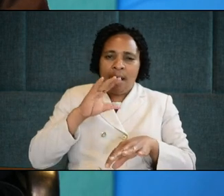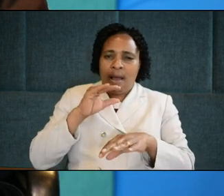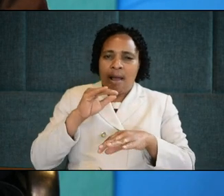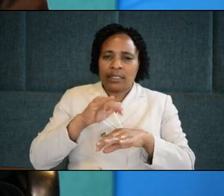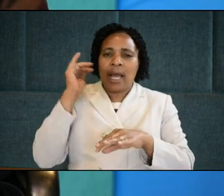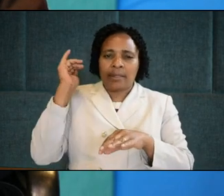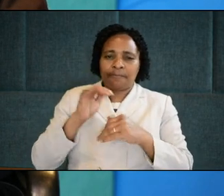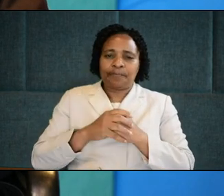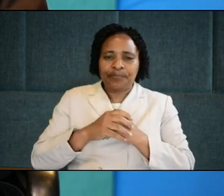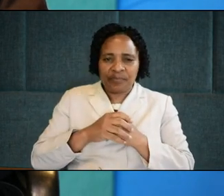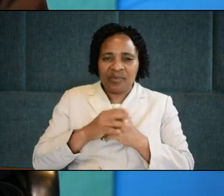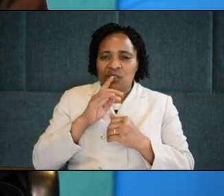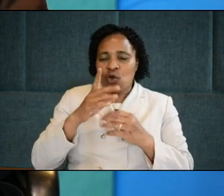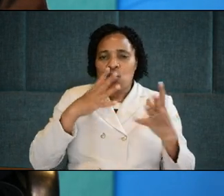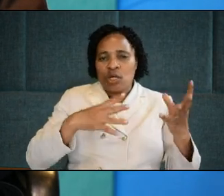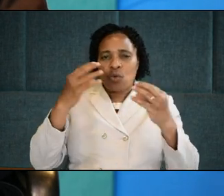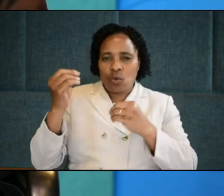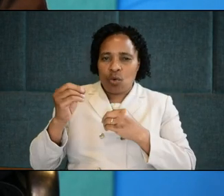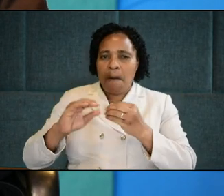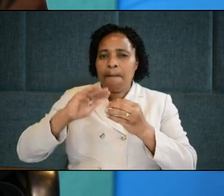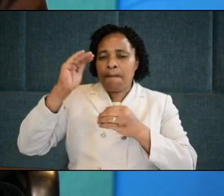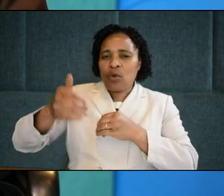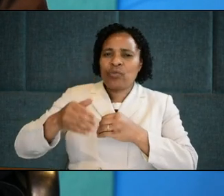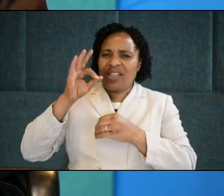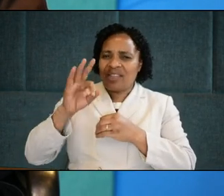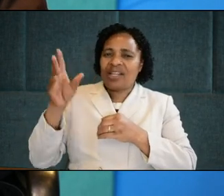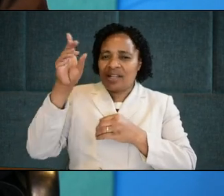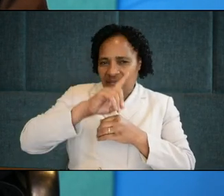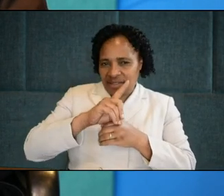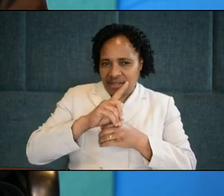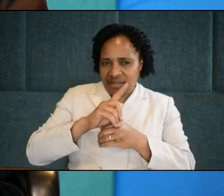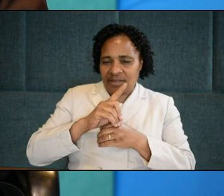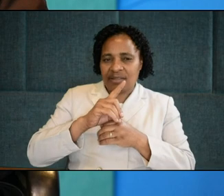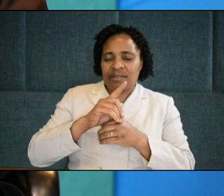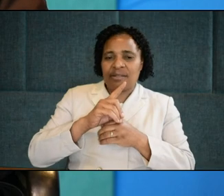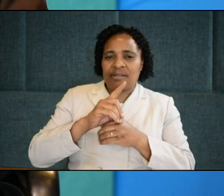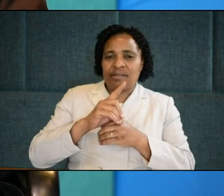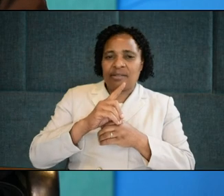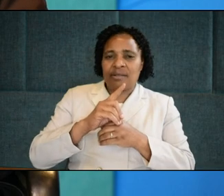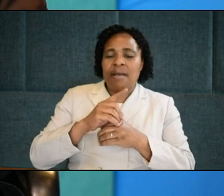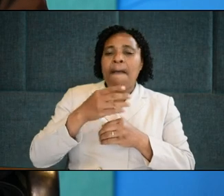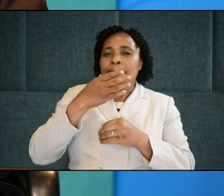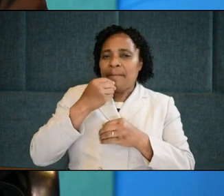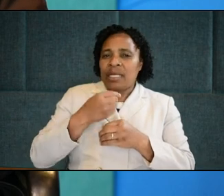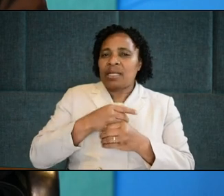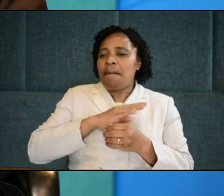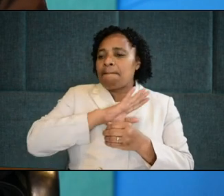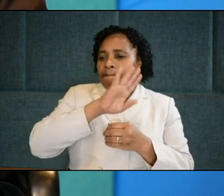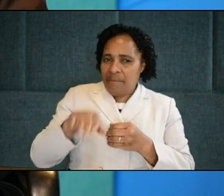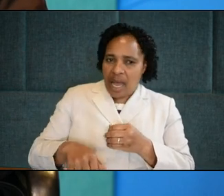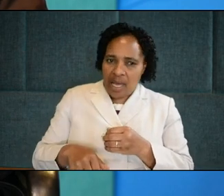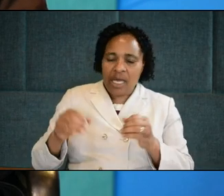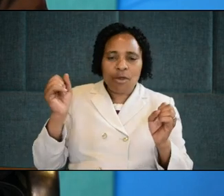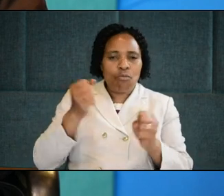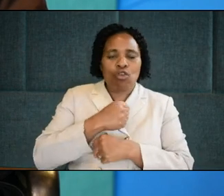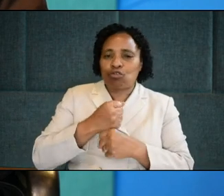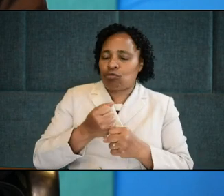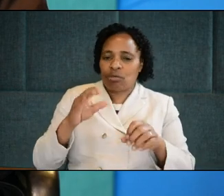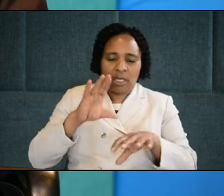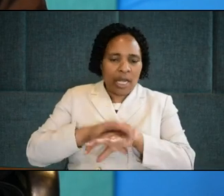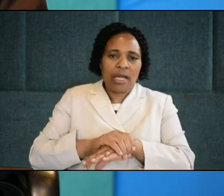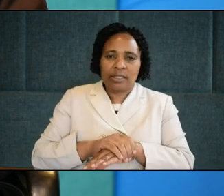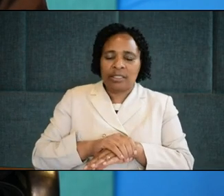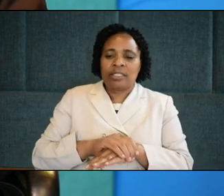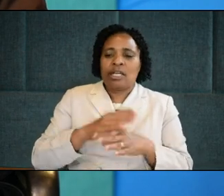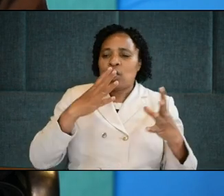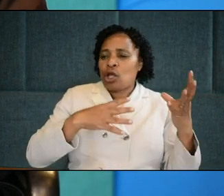So they were told to go through the mountain for 3 days so that the men can come back and they will not be captured. And then they